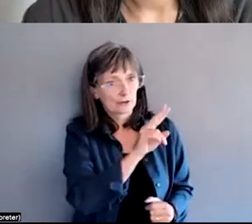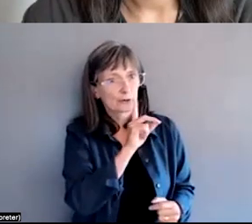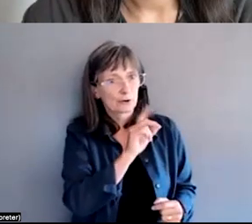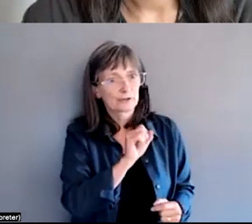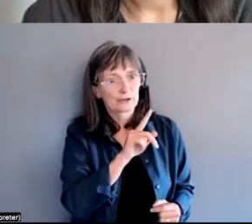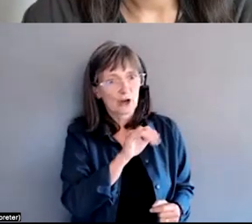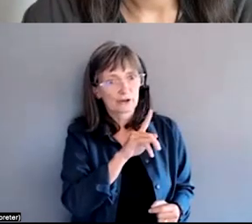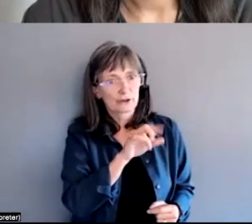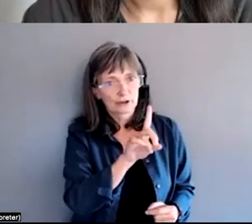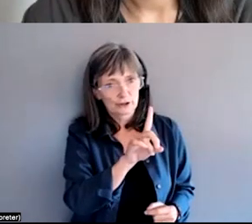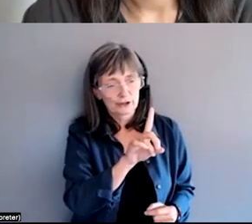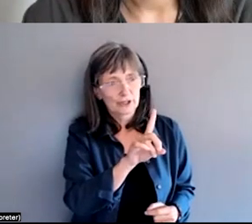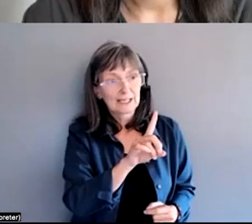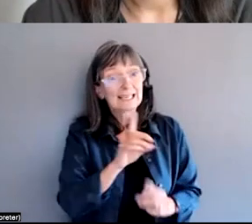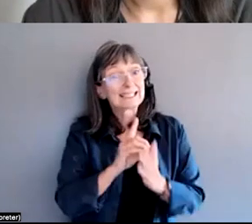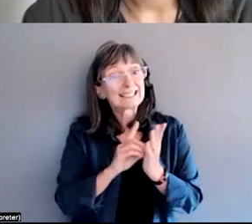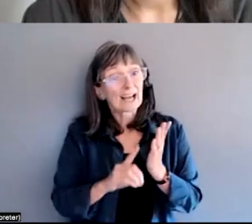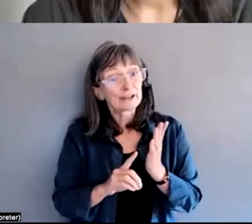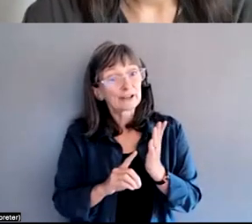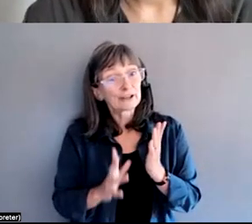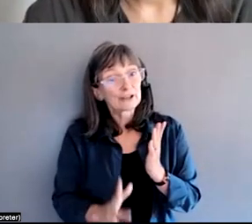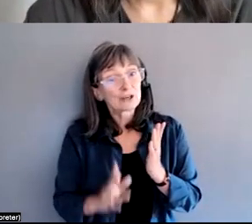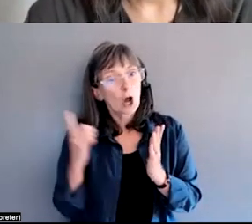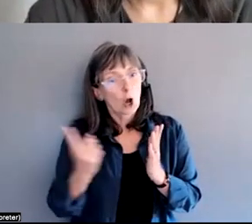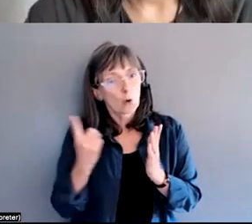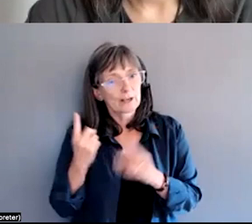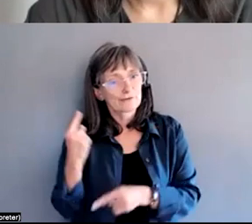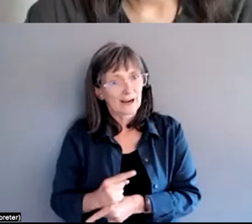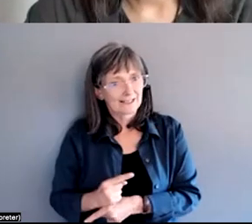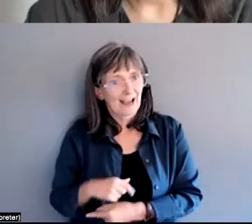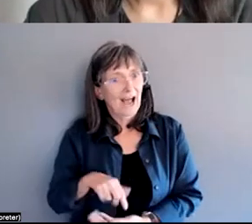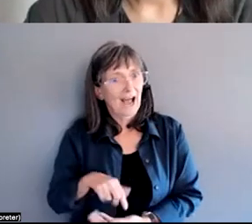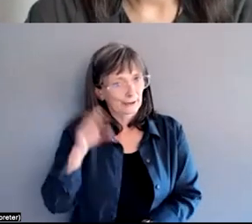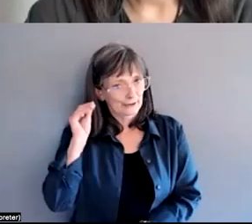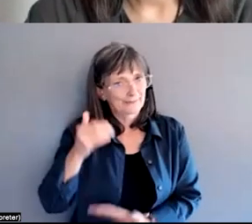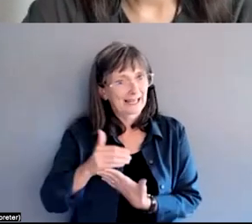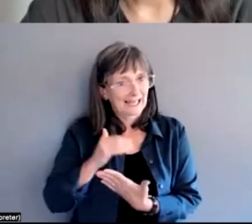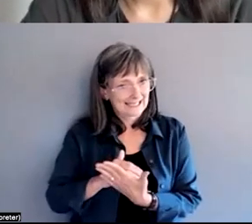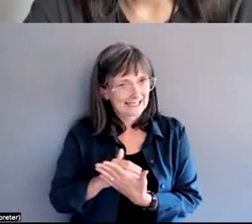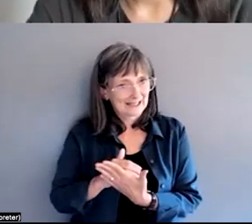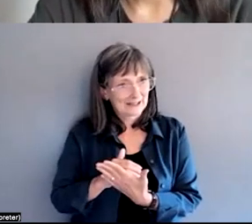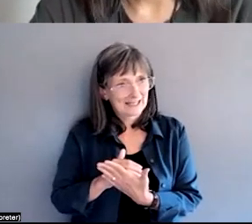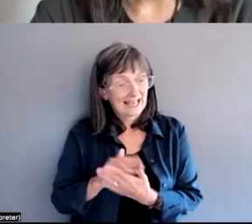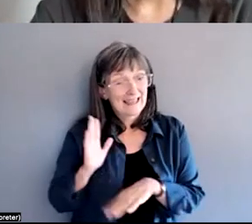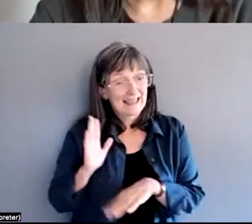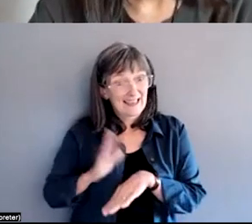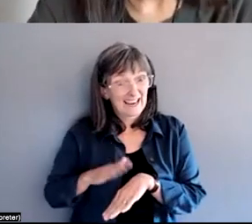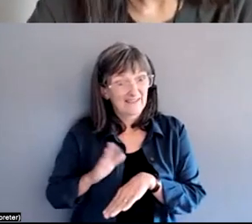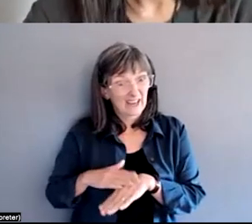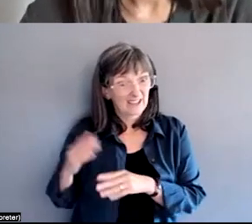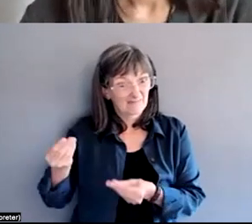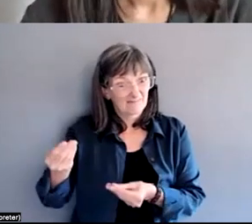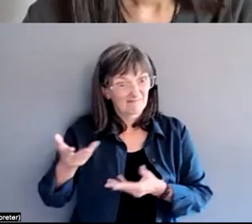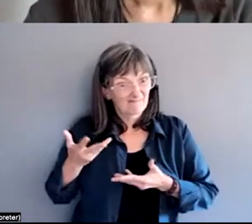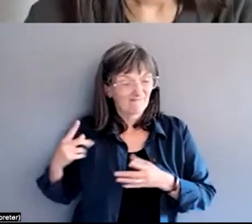the designer is always right. And I have, that bit of advice has stood me in good stead for